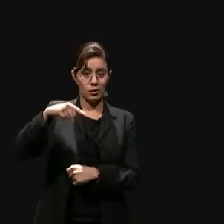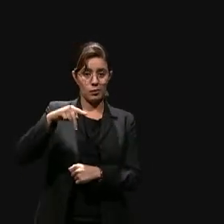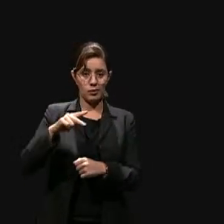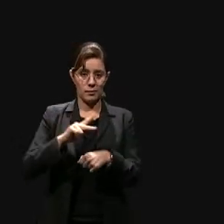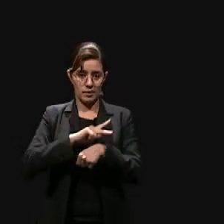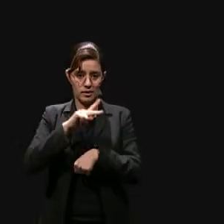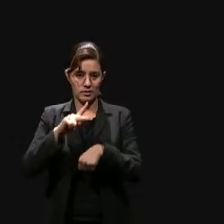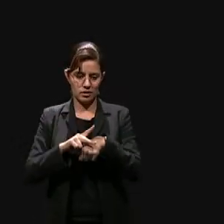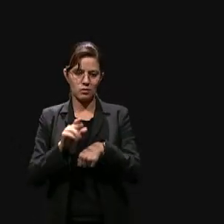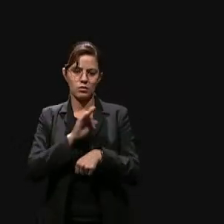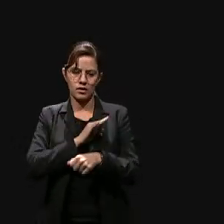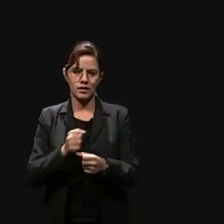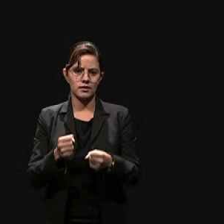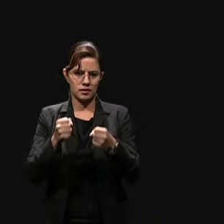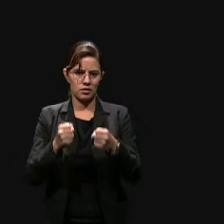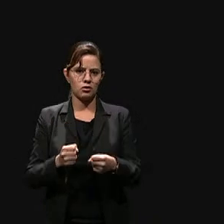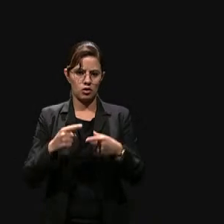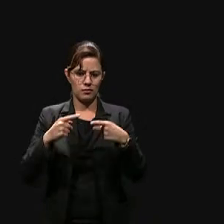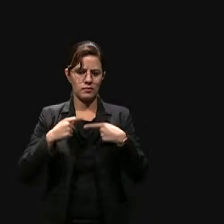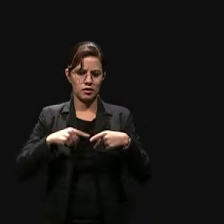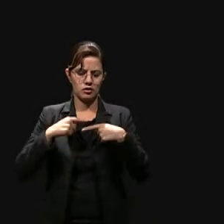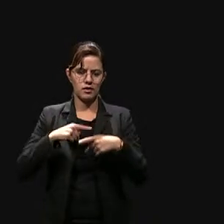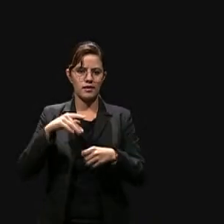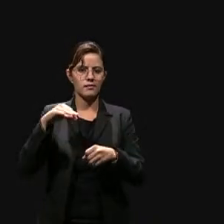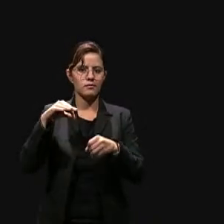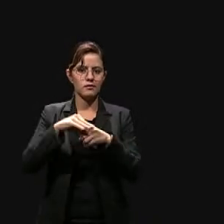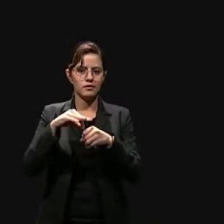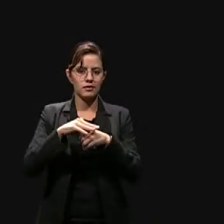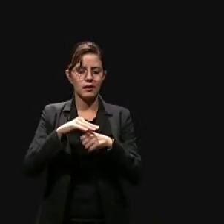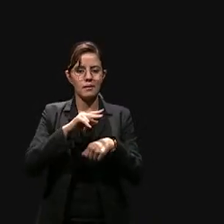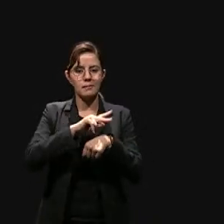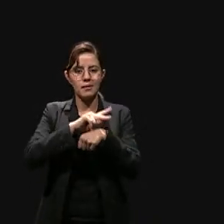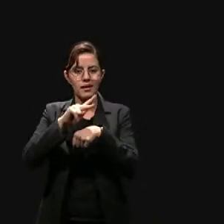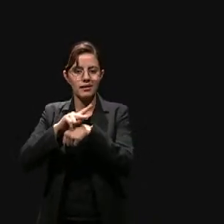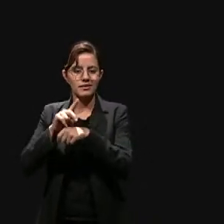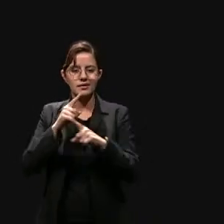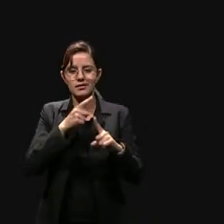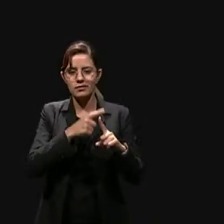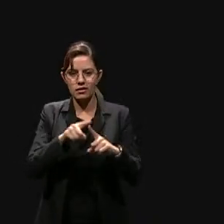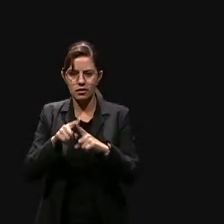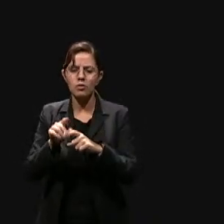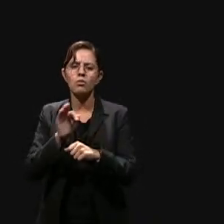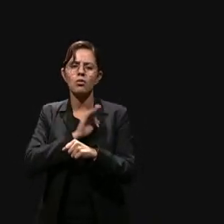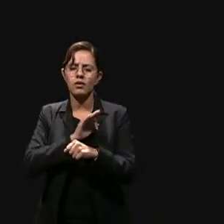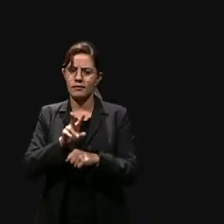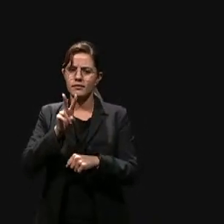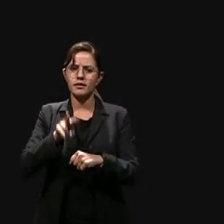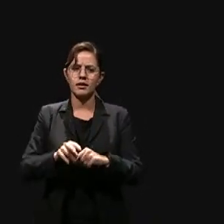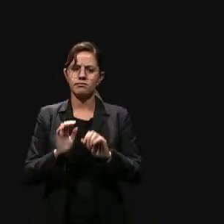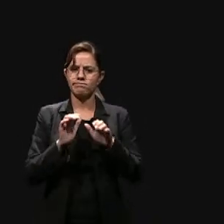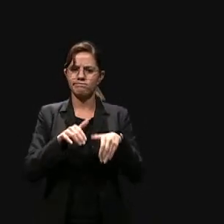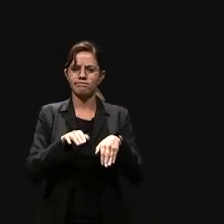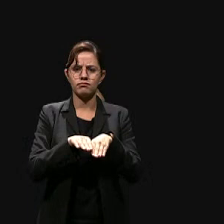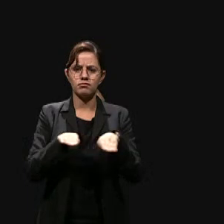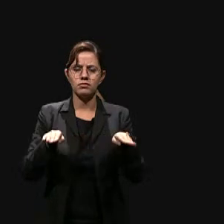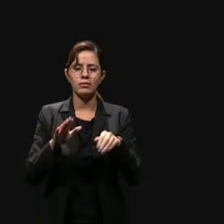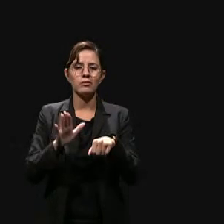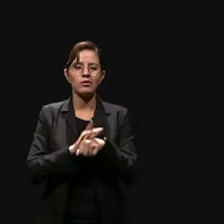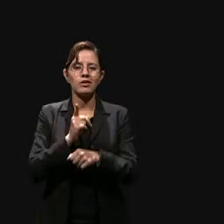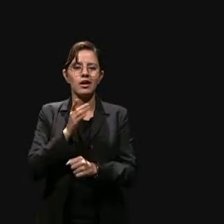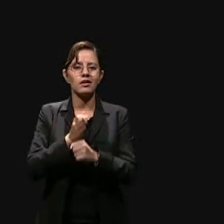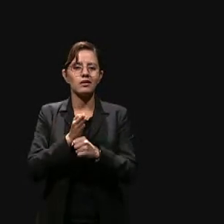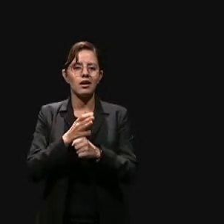equal access, because we know that there are challenges with our Supreme Court in this moment. We know that our Congress is not